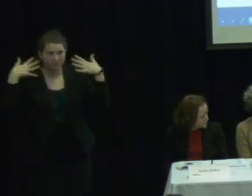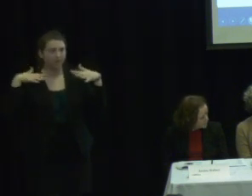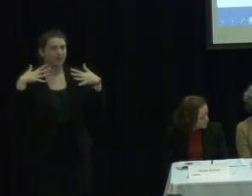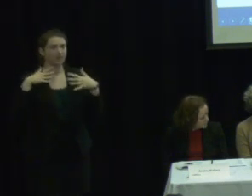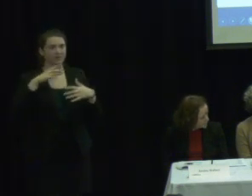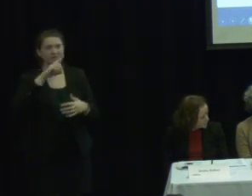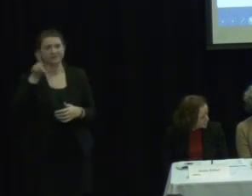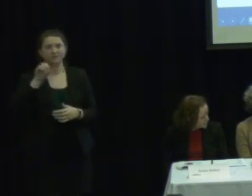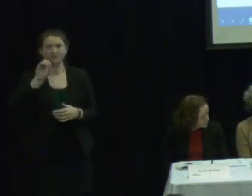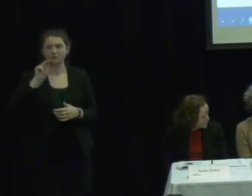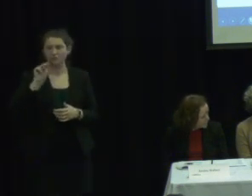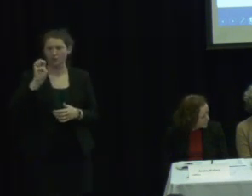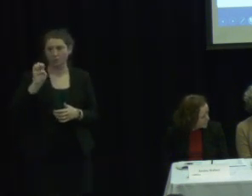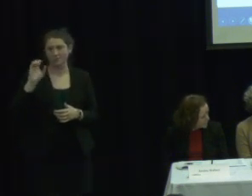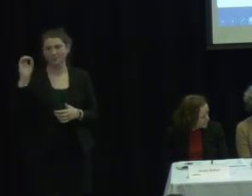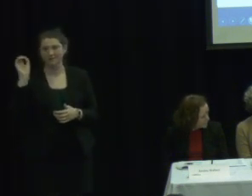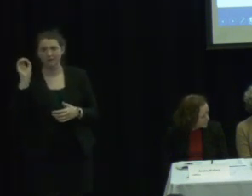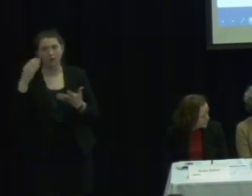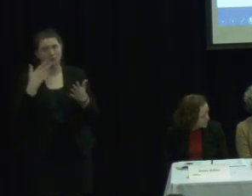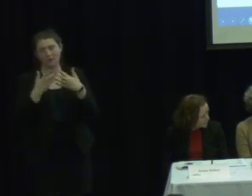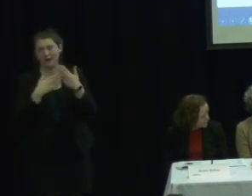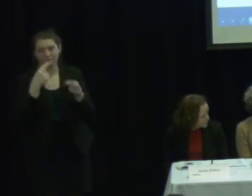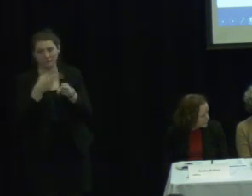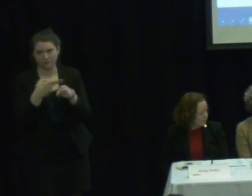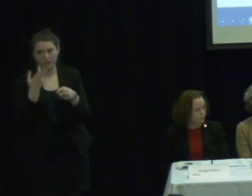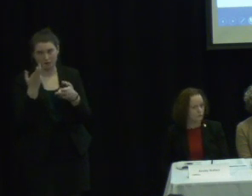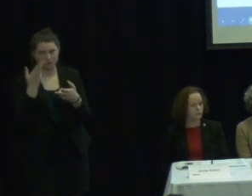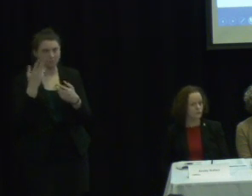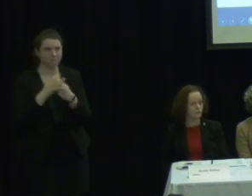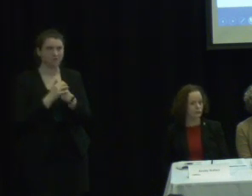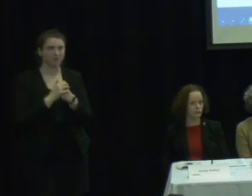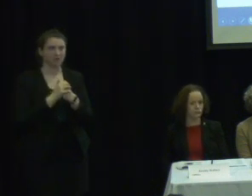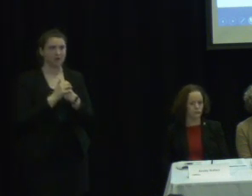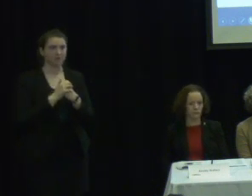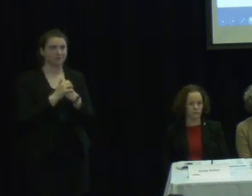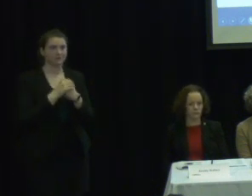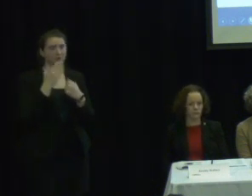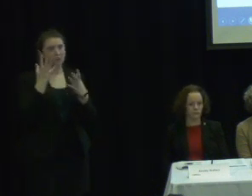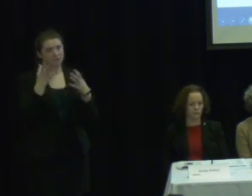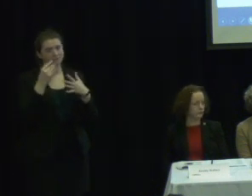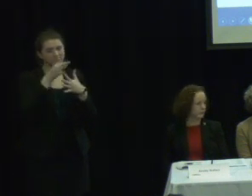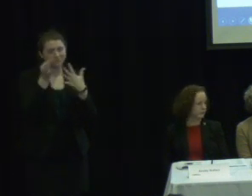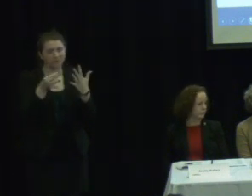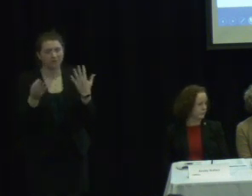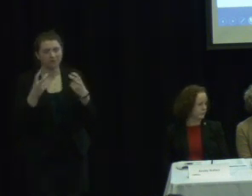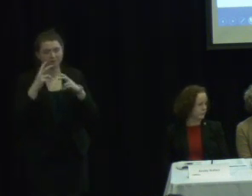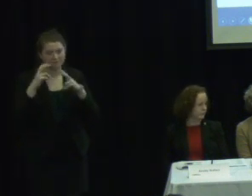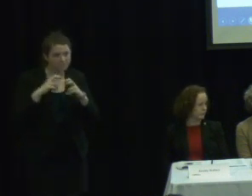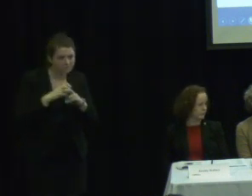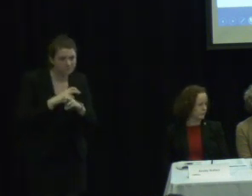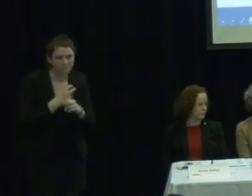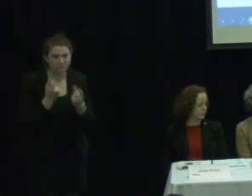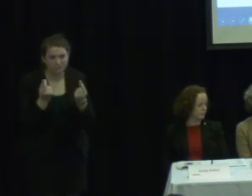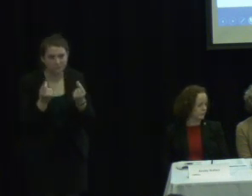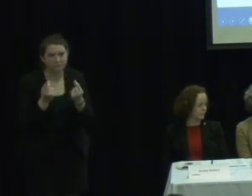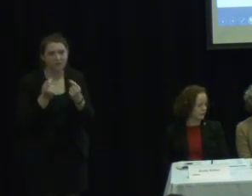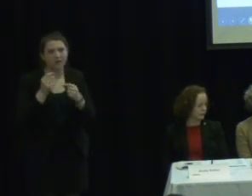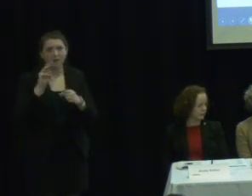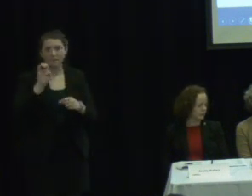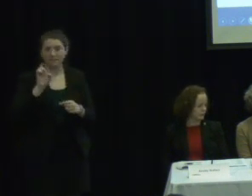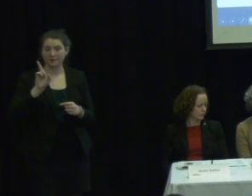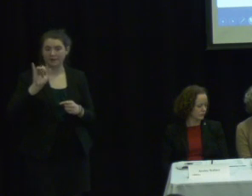zone zero or whatever you want to call it. So we're trying to look at what the alternatives are. It's not going away. If